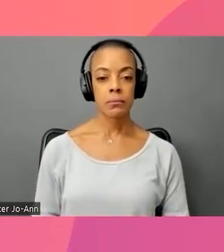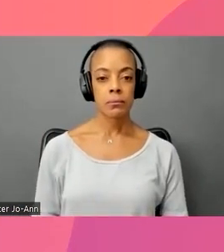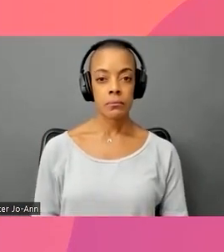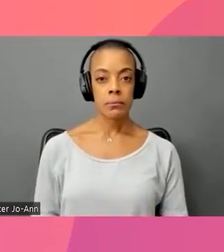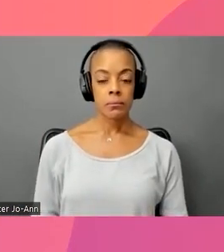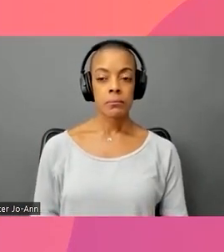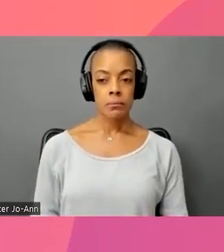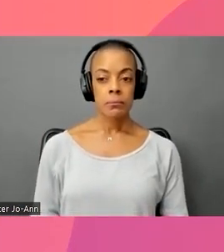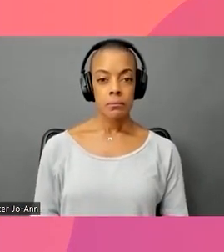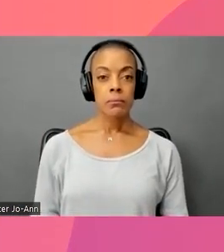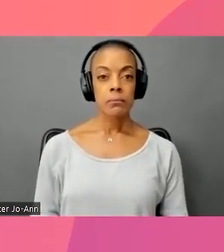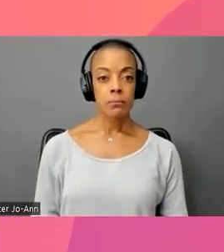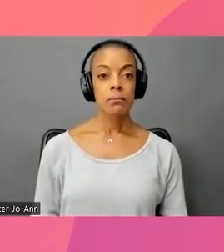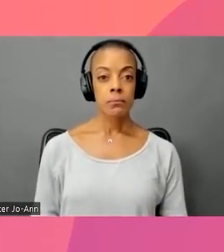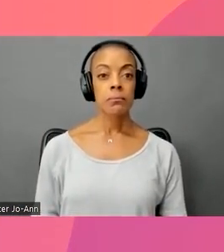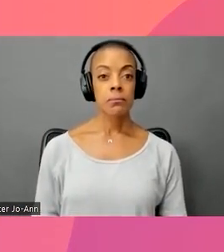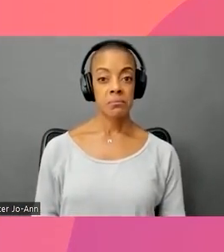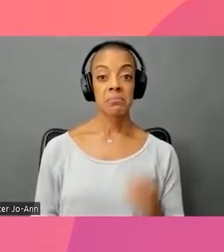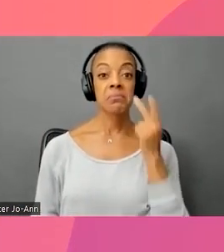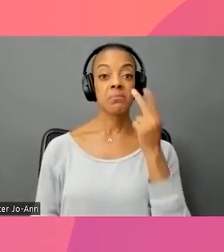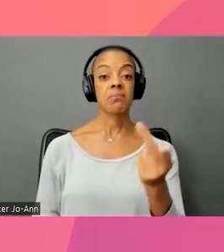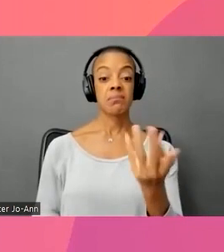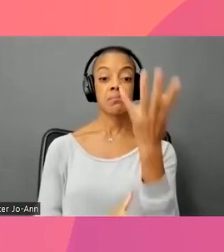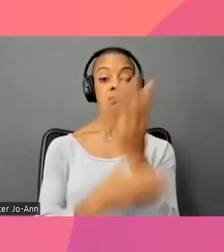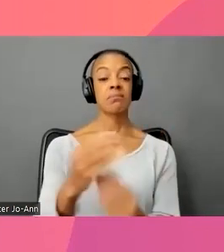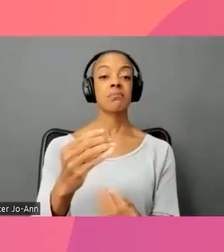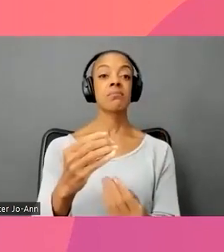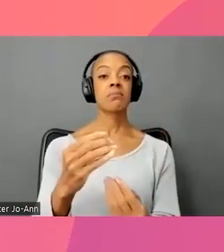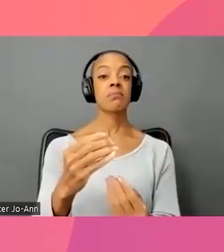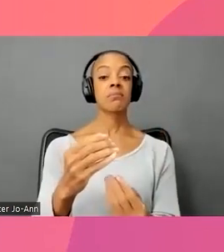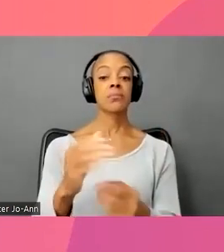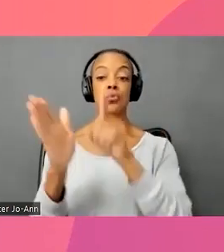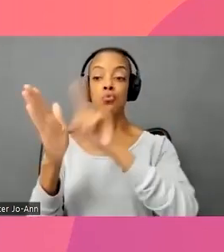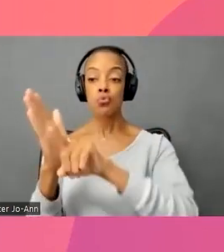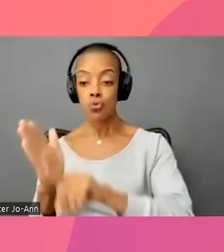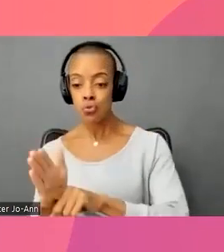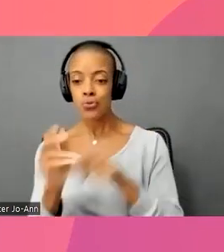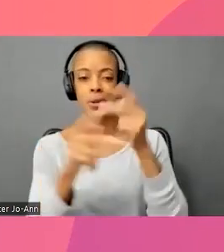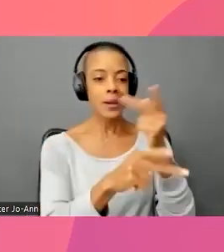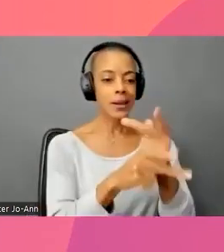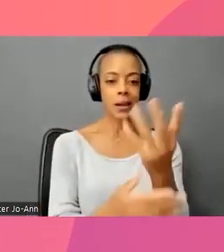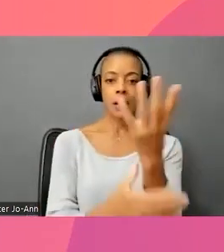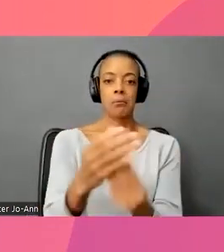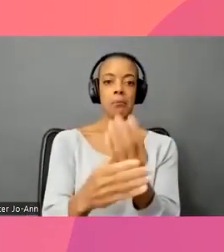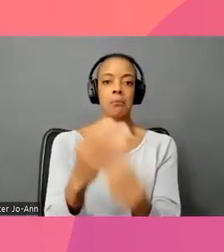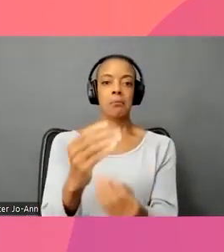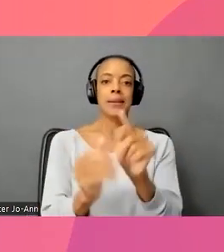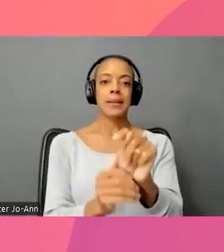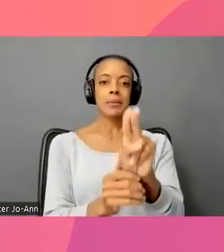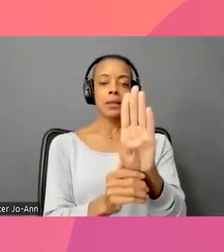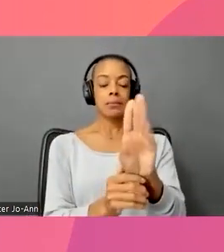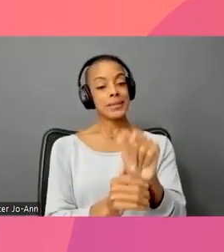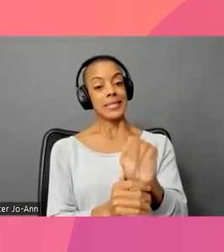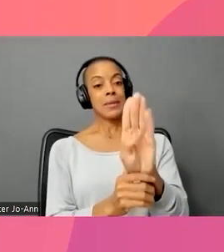And so we have a gap, a very significant gap in clinical care and research in traumatic brain injury, which is the lack of